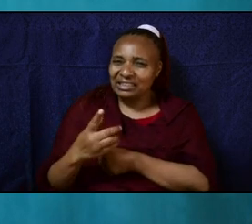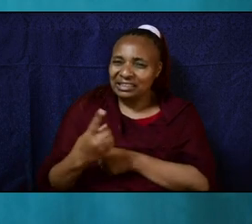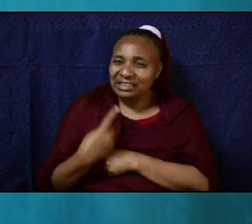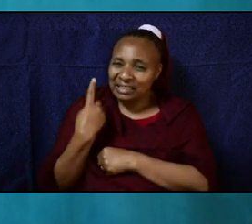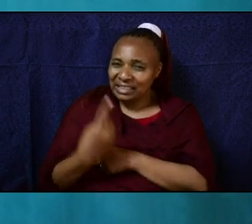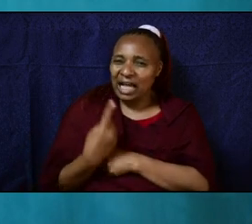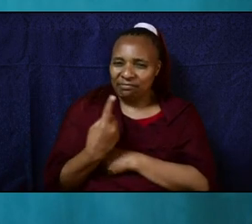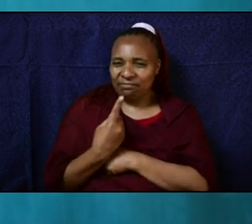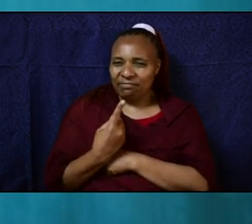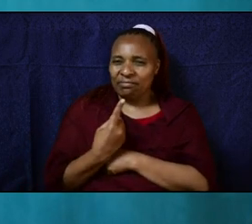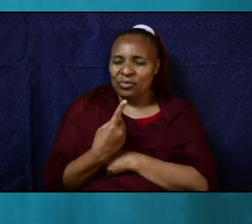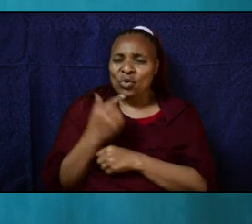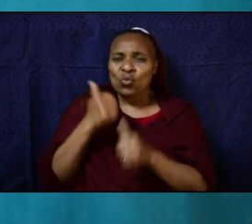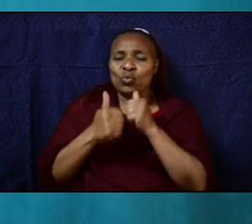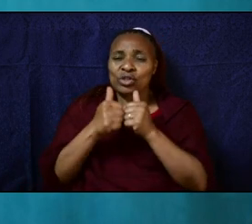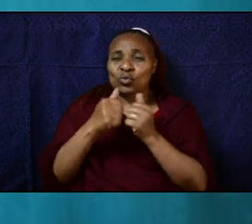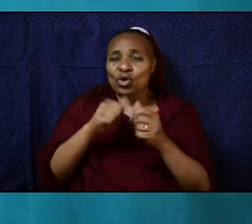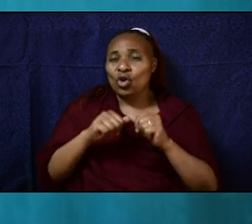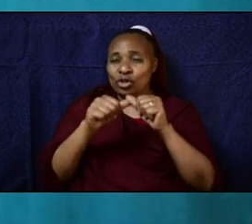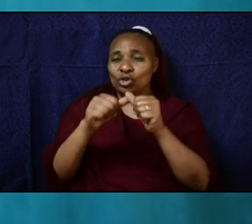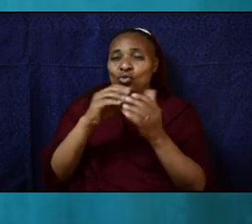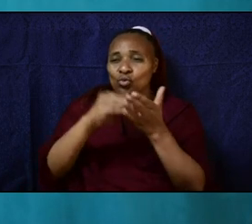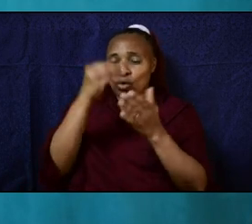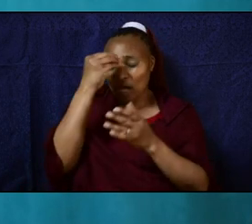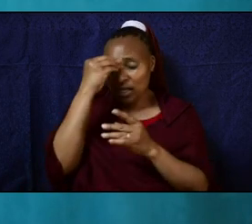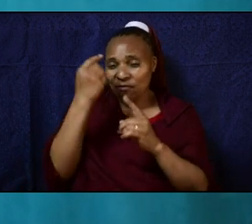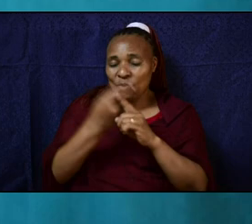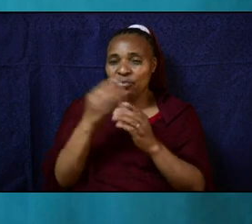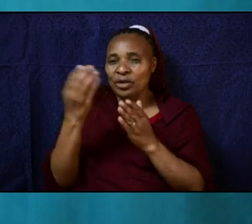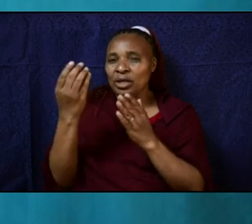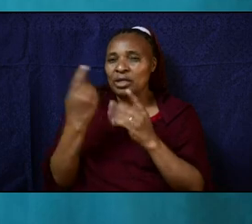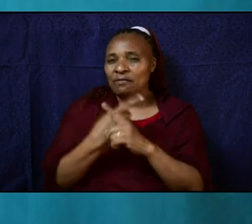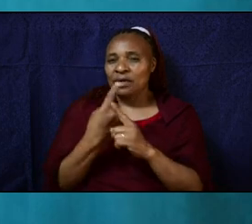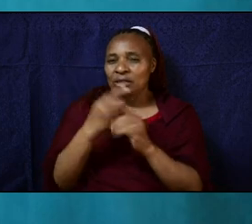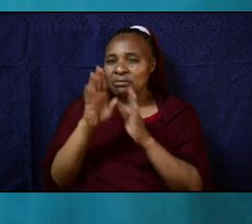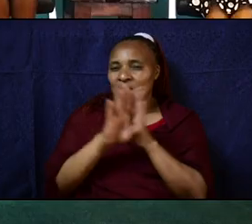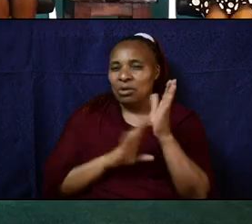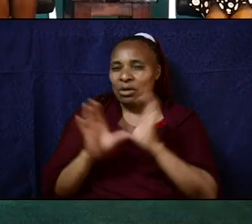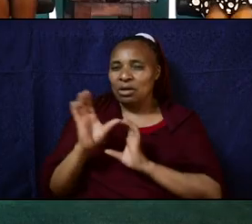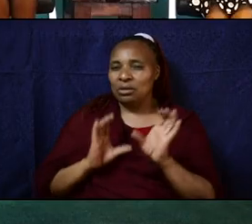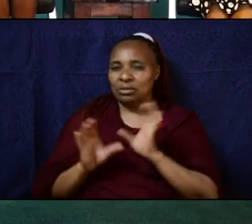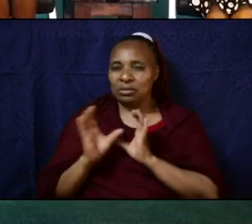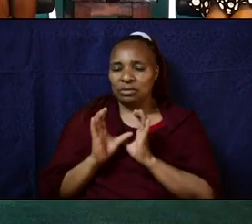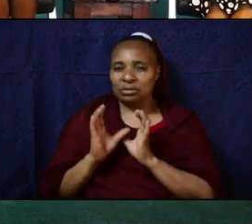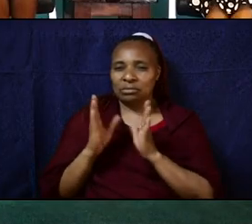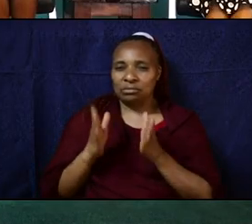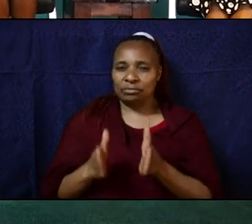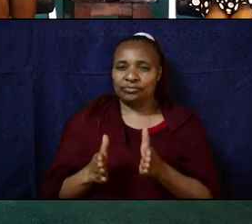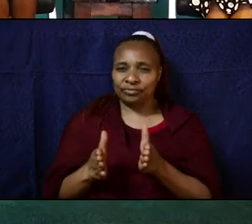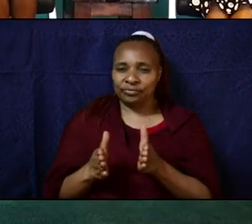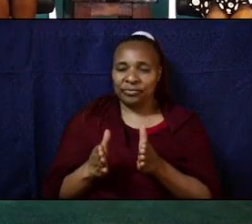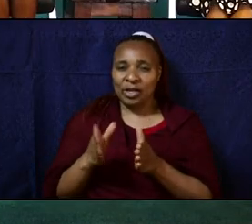which we can continue to learn from various Bible characters. Amen. Brenda?